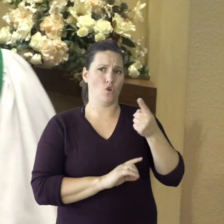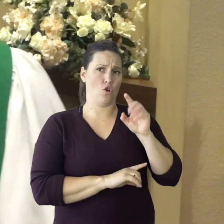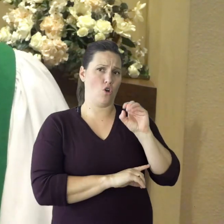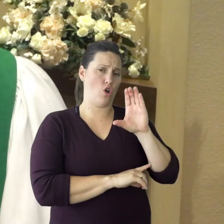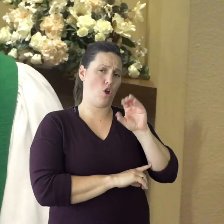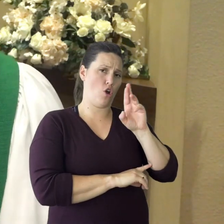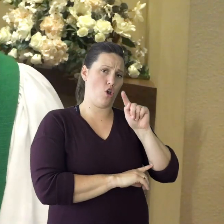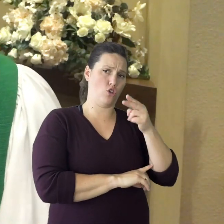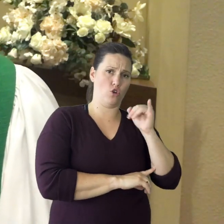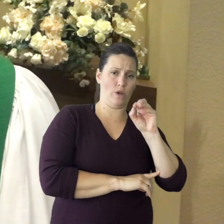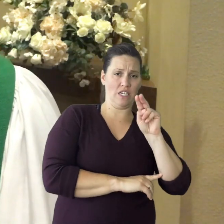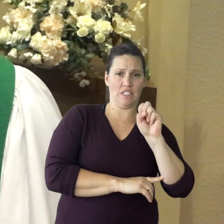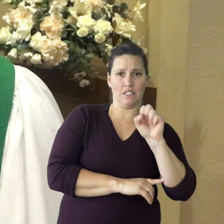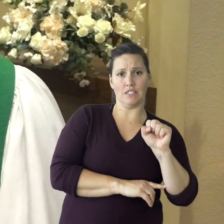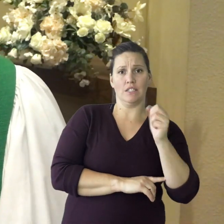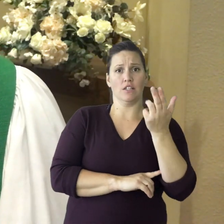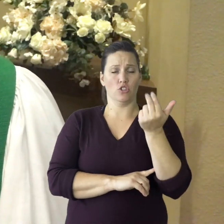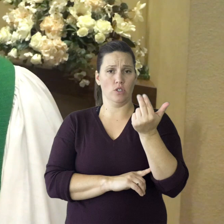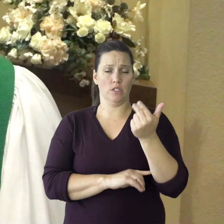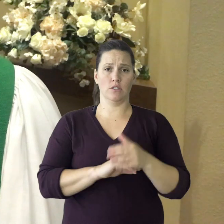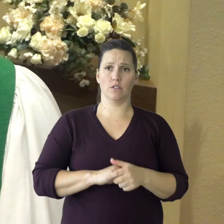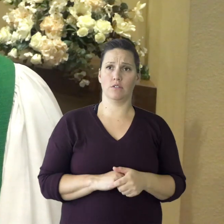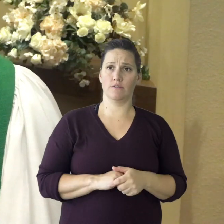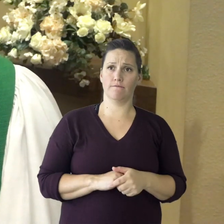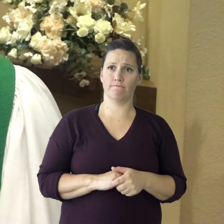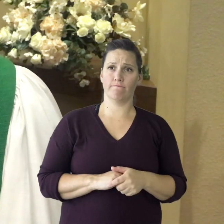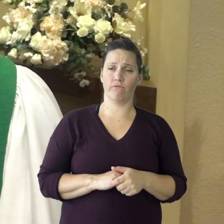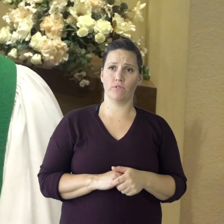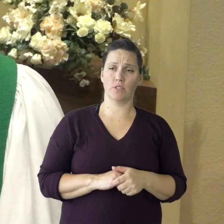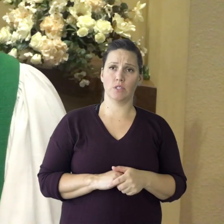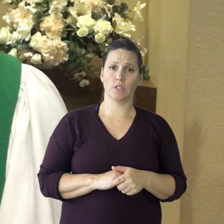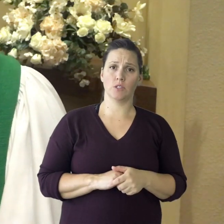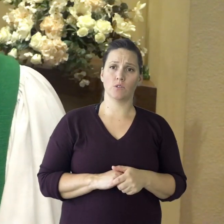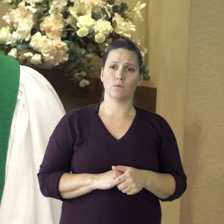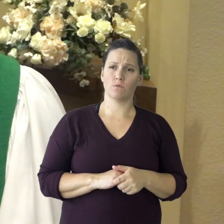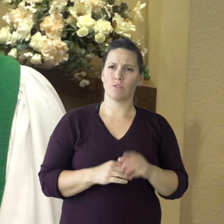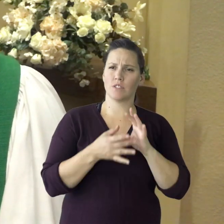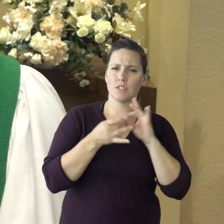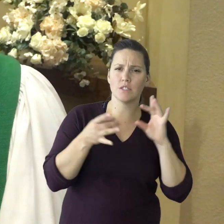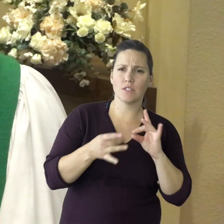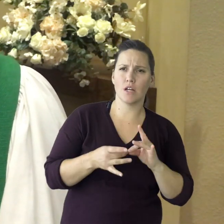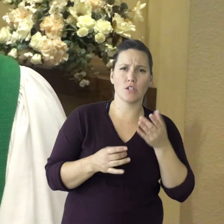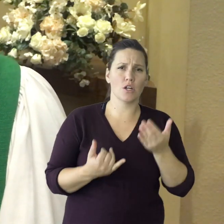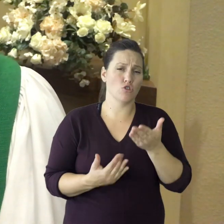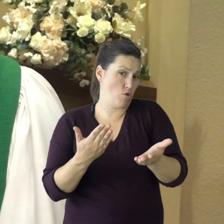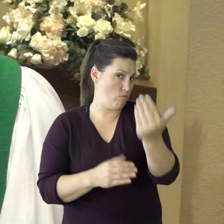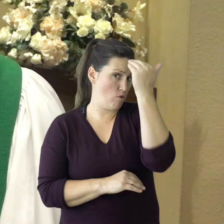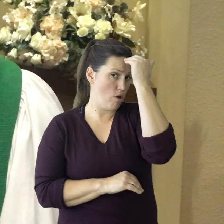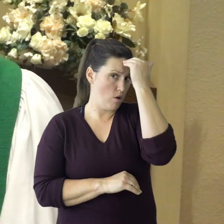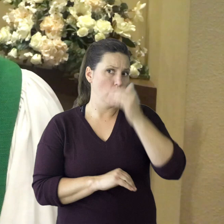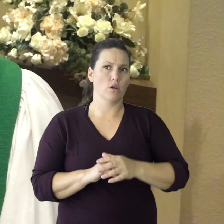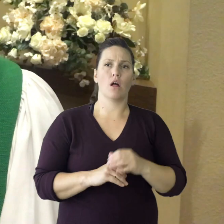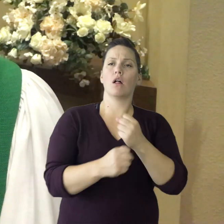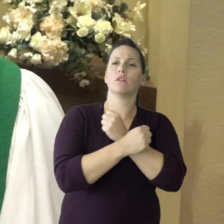others in 1 Corinthians 13. We heard it today in our scripture lesson. These verses are probably